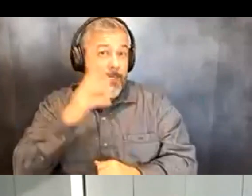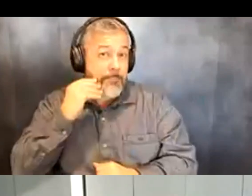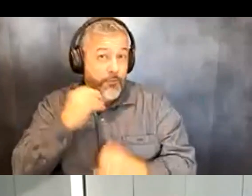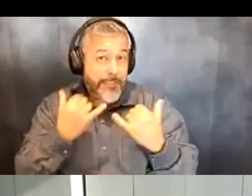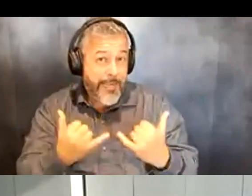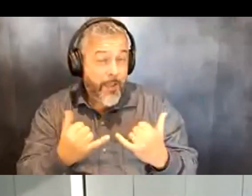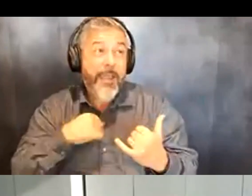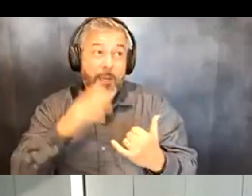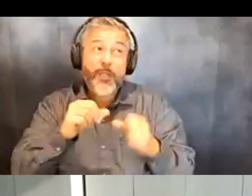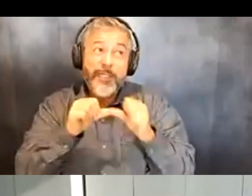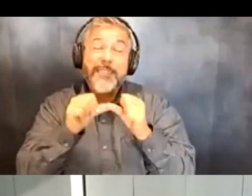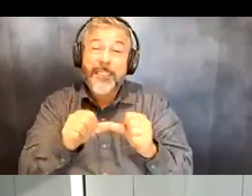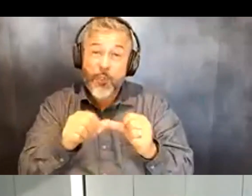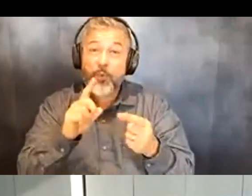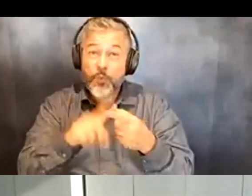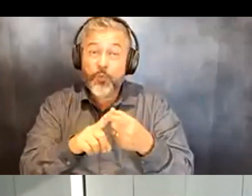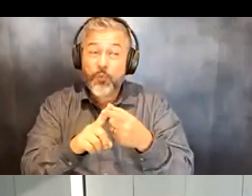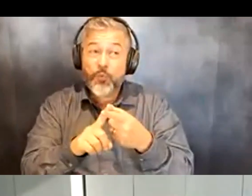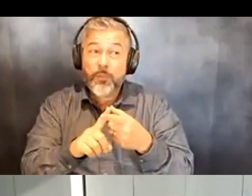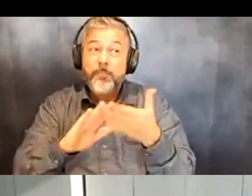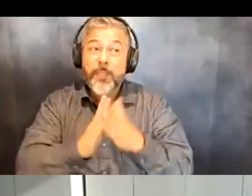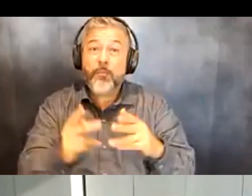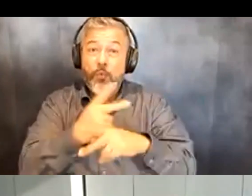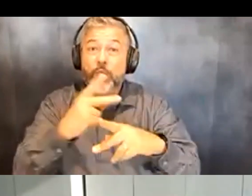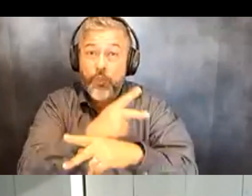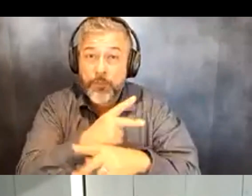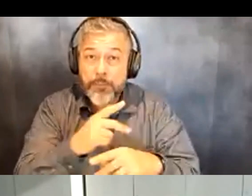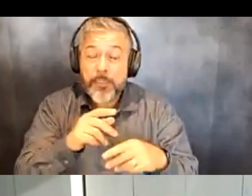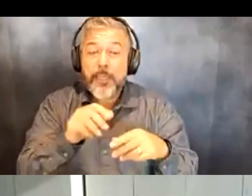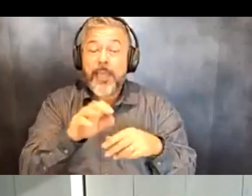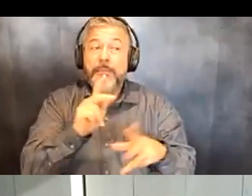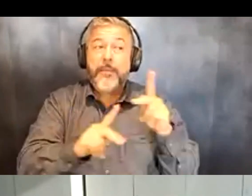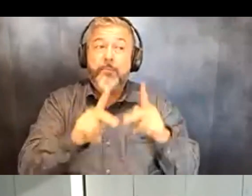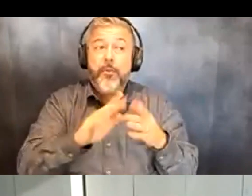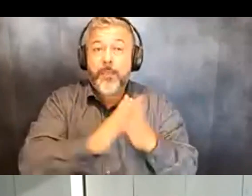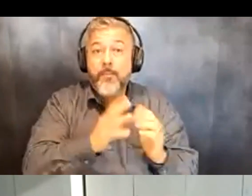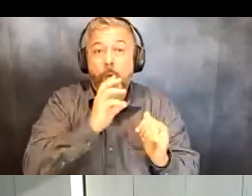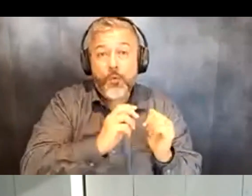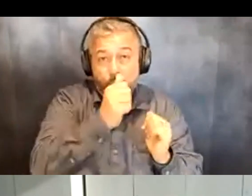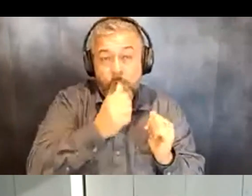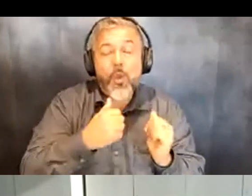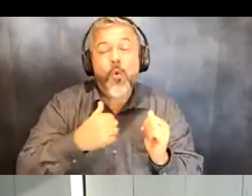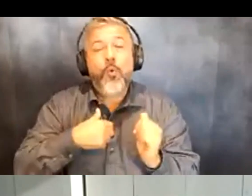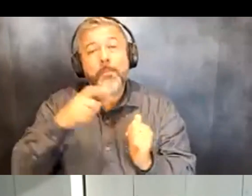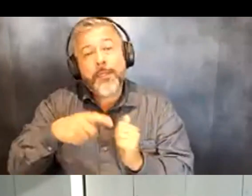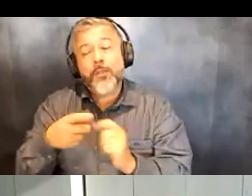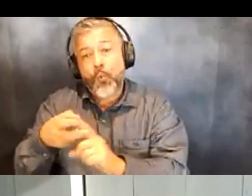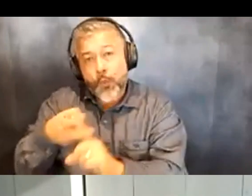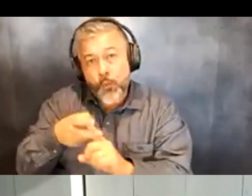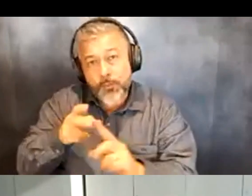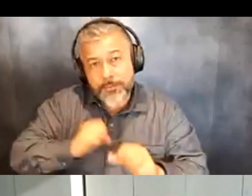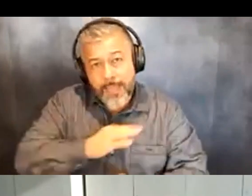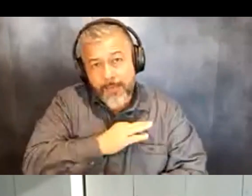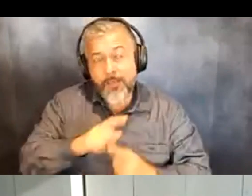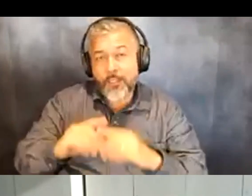as these populations grow. And so we really are looking to remedy, to recruit staff, to train staff, figure out from a